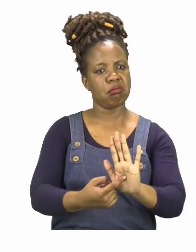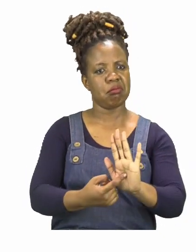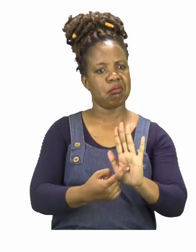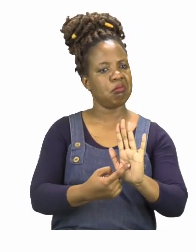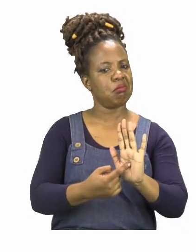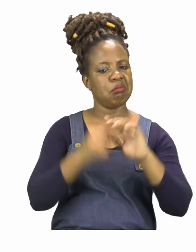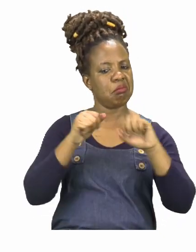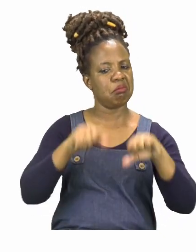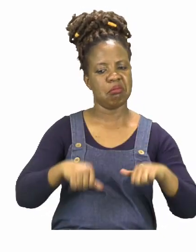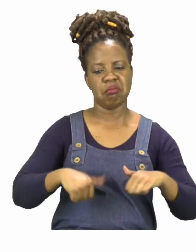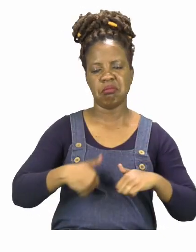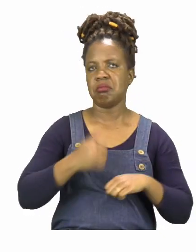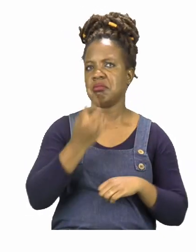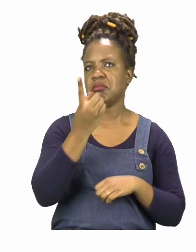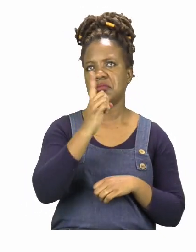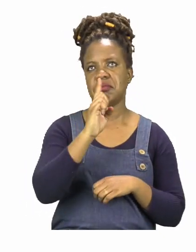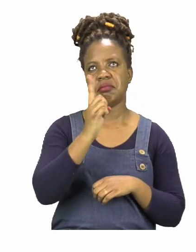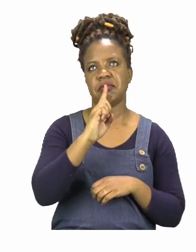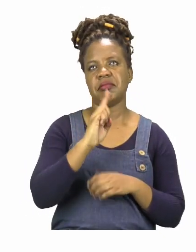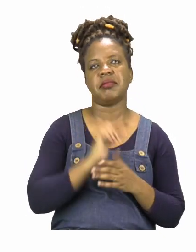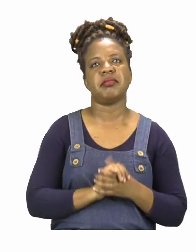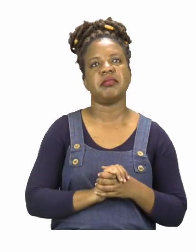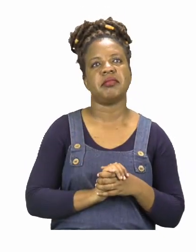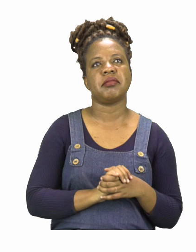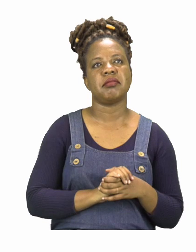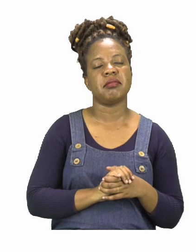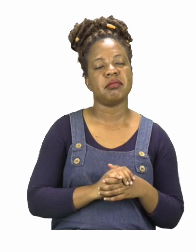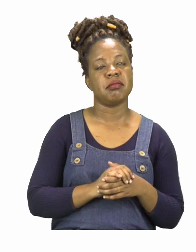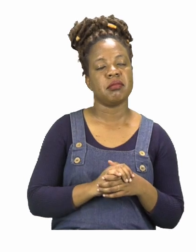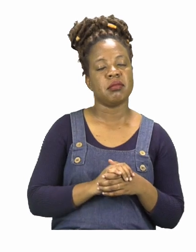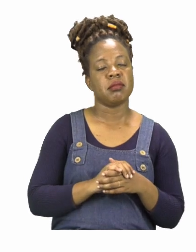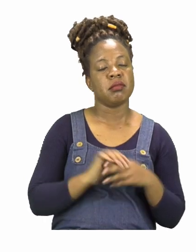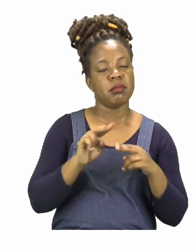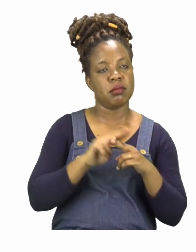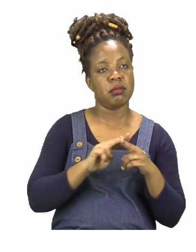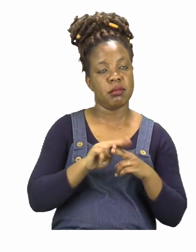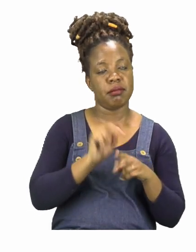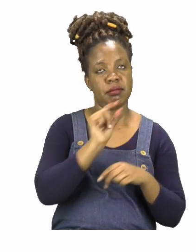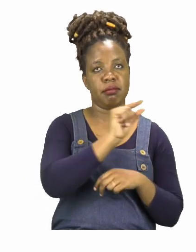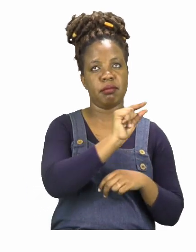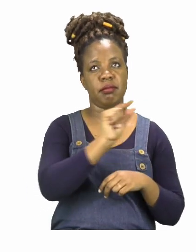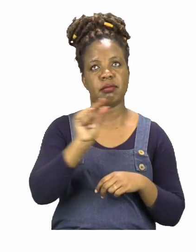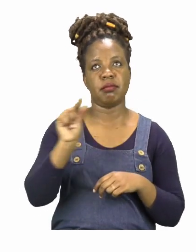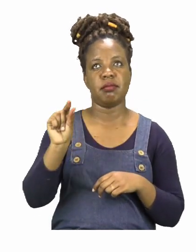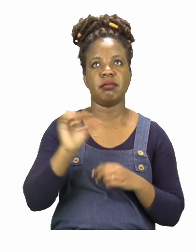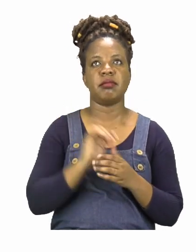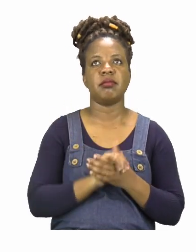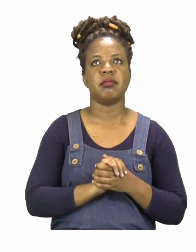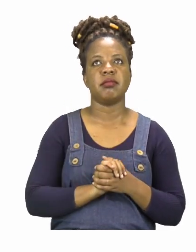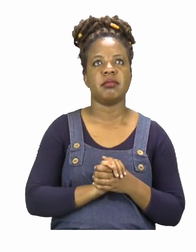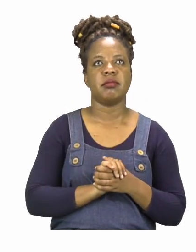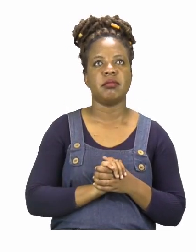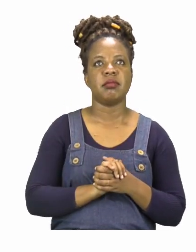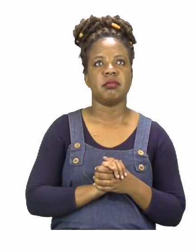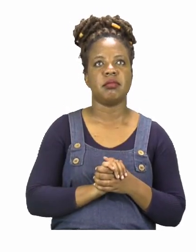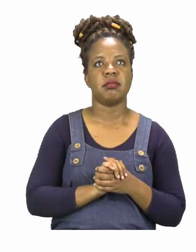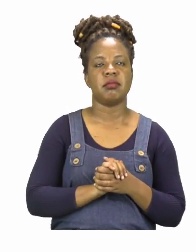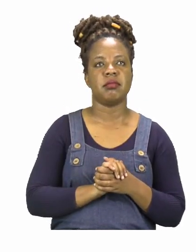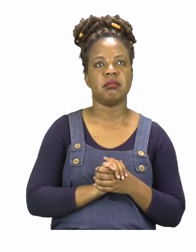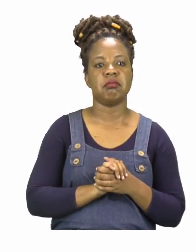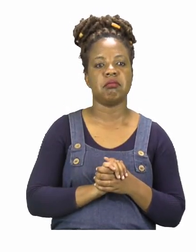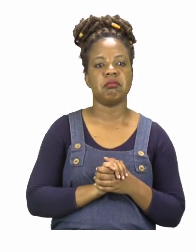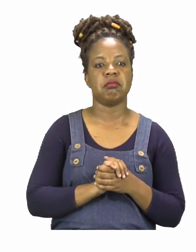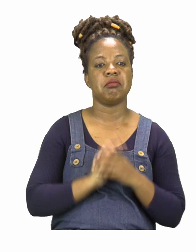well. We can use this word symptoms in the sentence. The